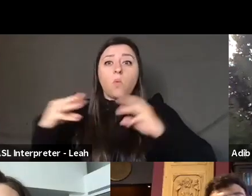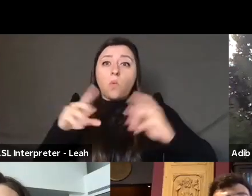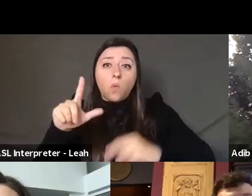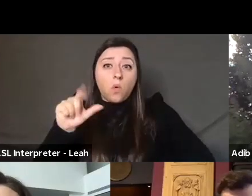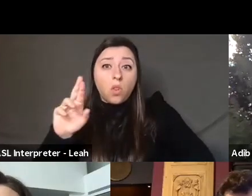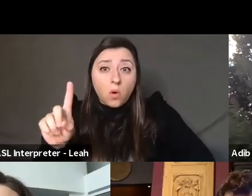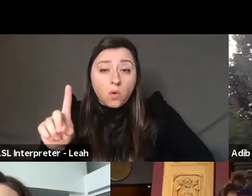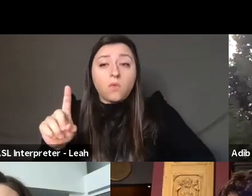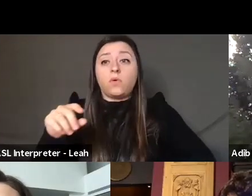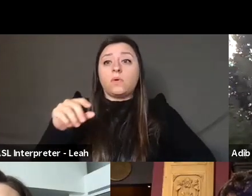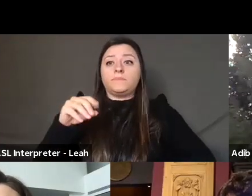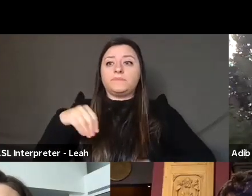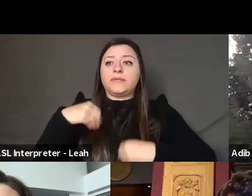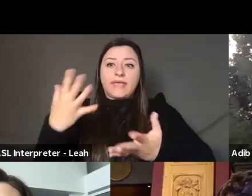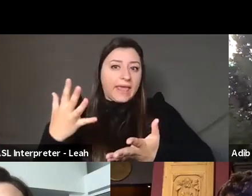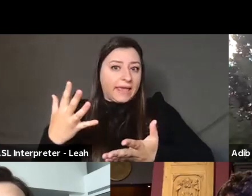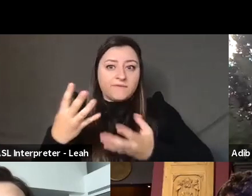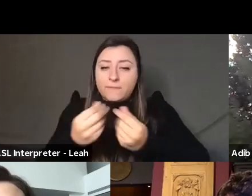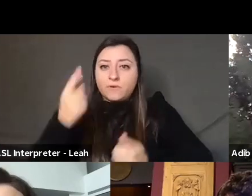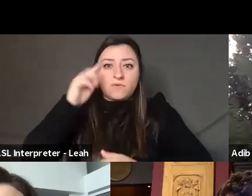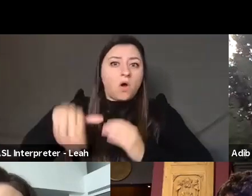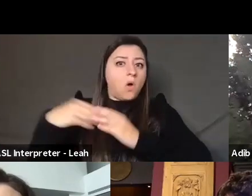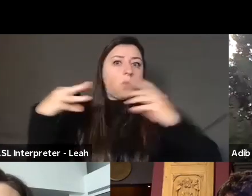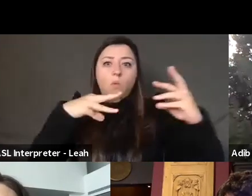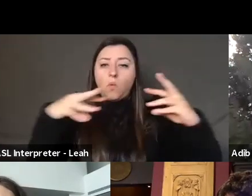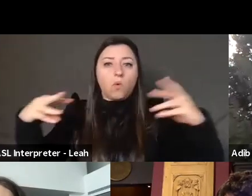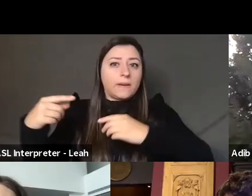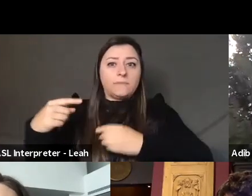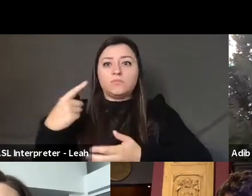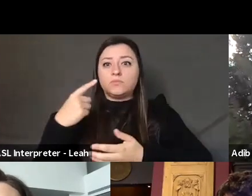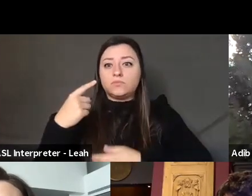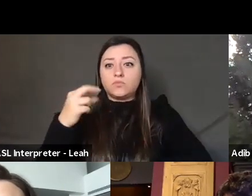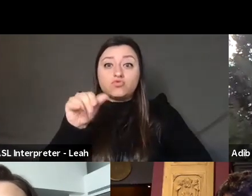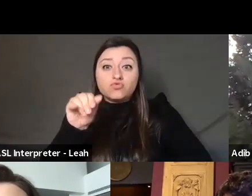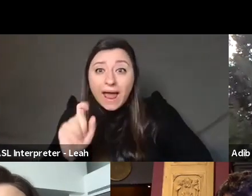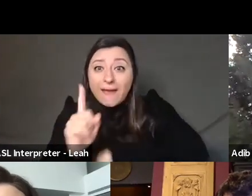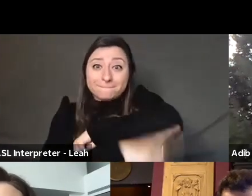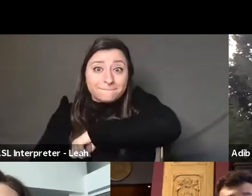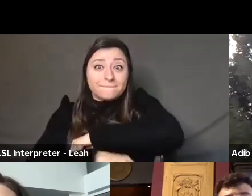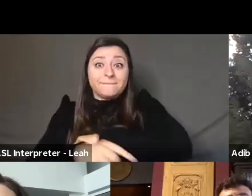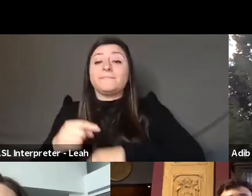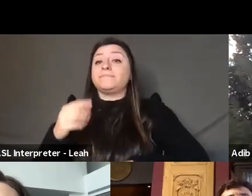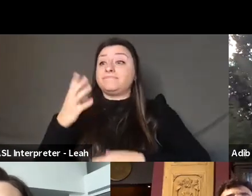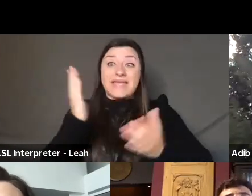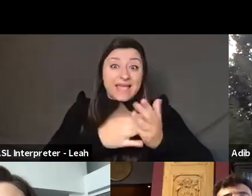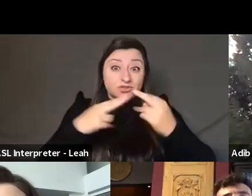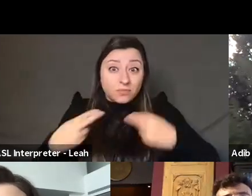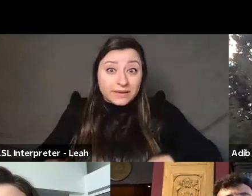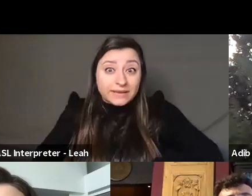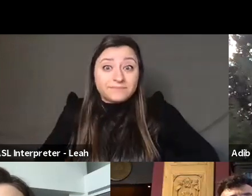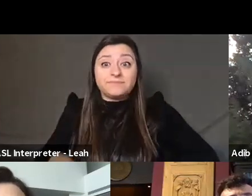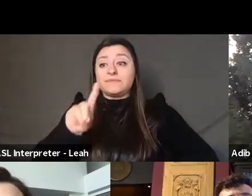gave absolution to all political and wartime crimes, including crimes against humanity, crimes against human